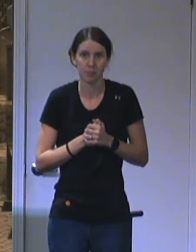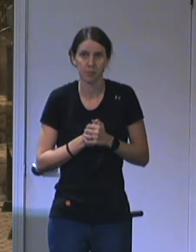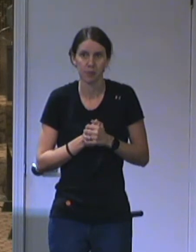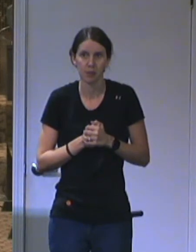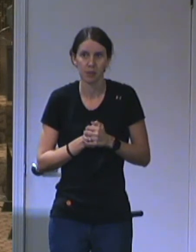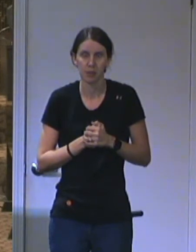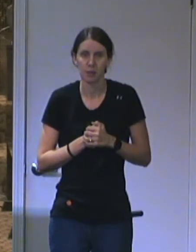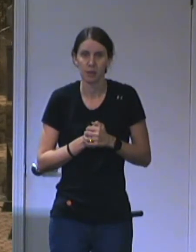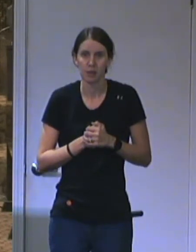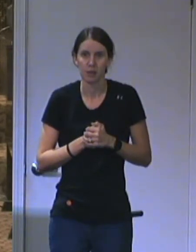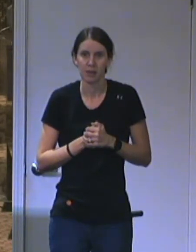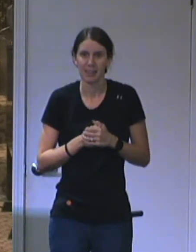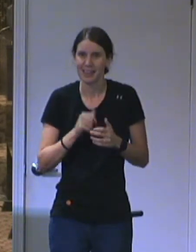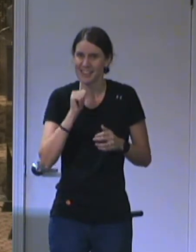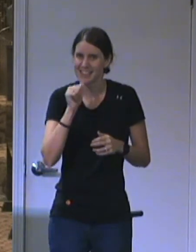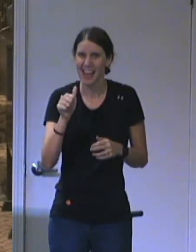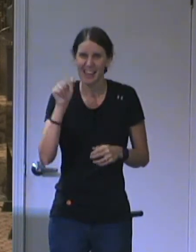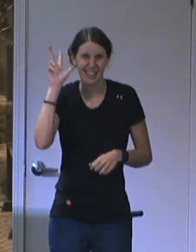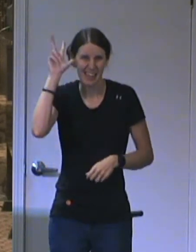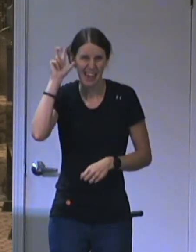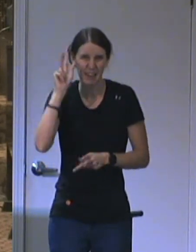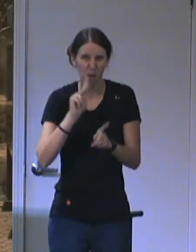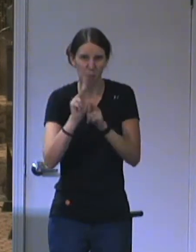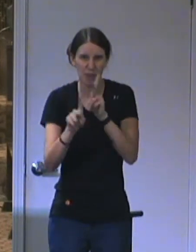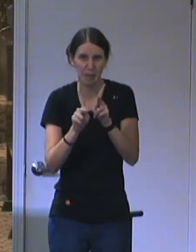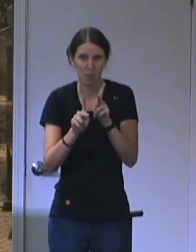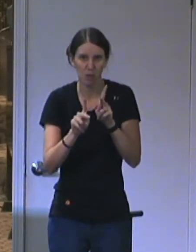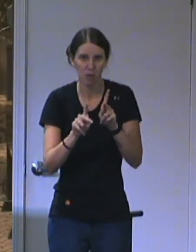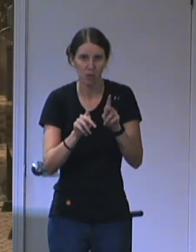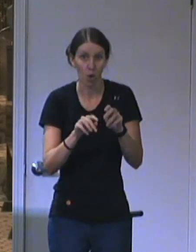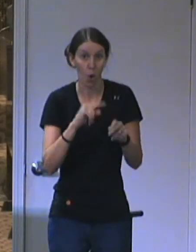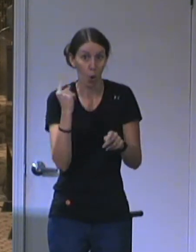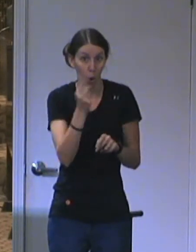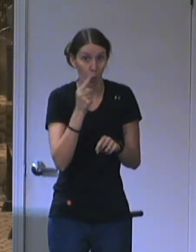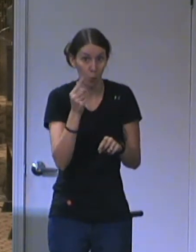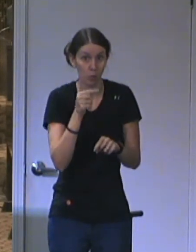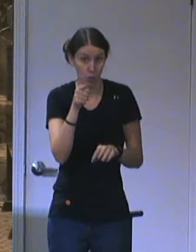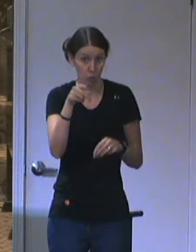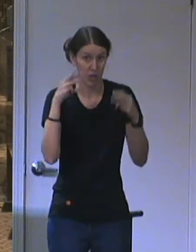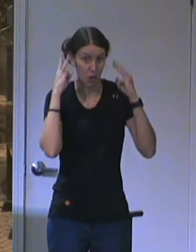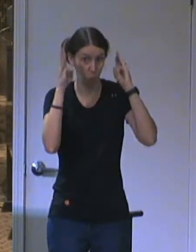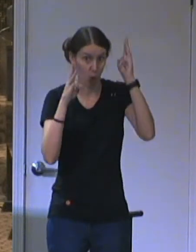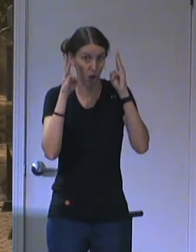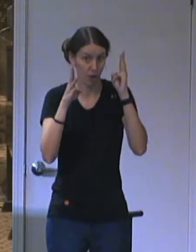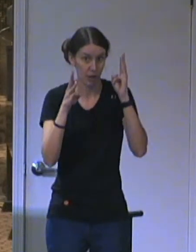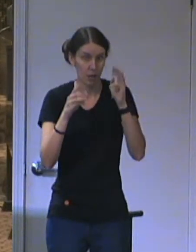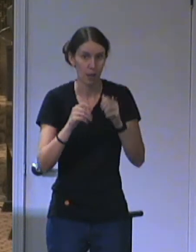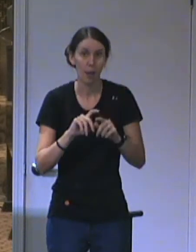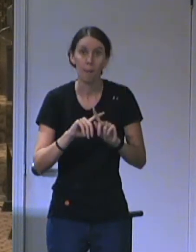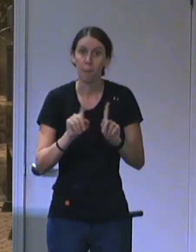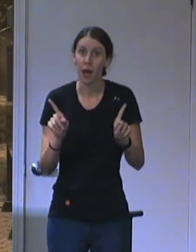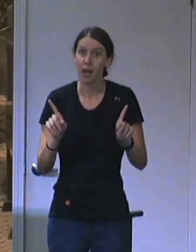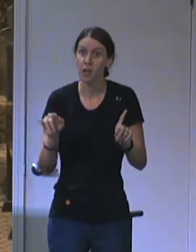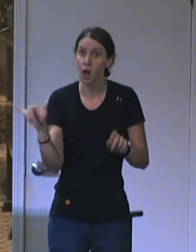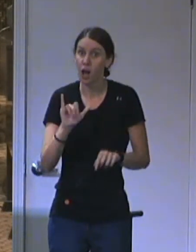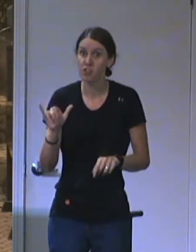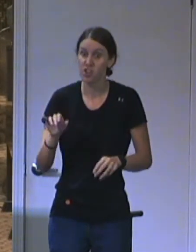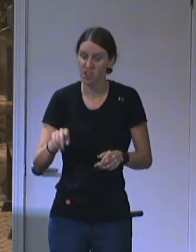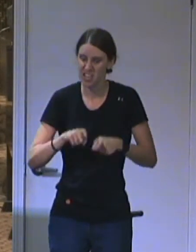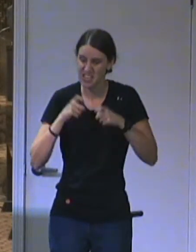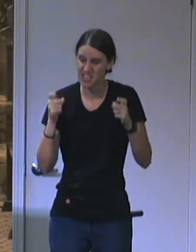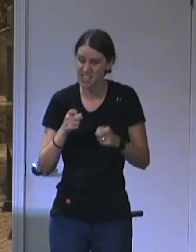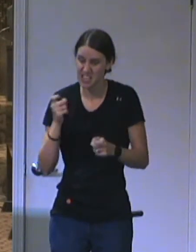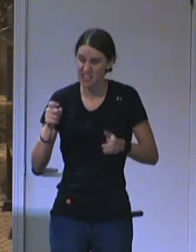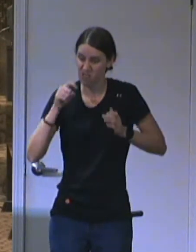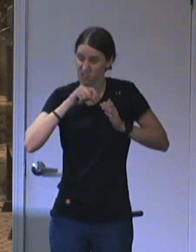And now it's not just evil people out there you got to worry about. It's the evil, sinful nature that you and I